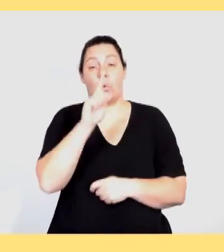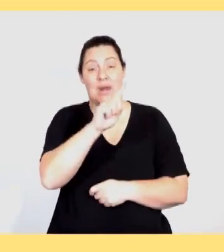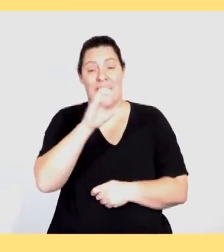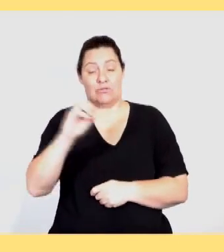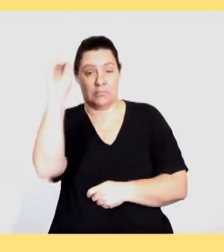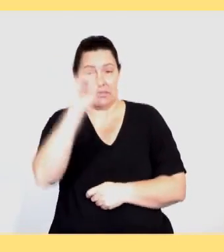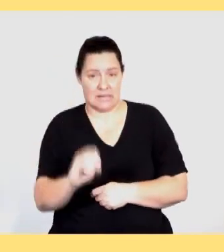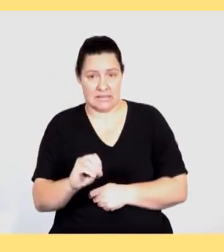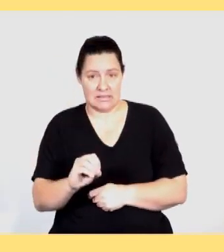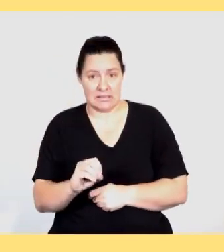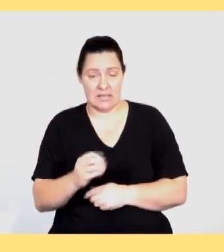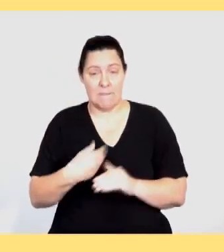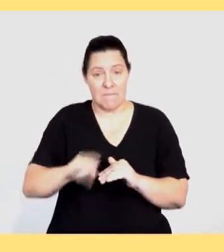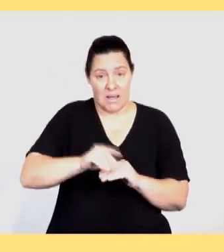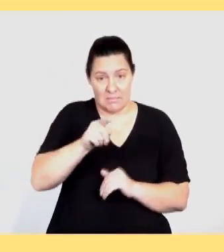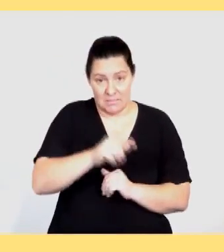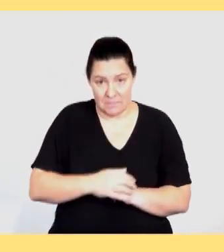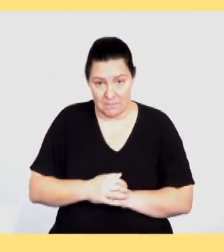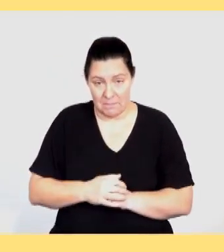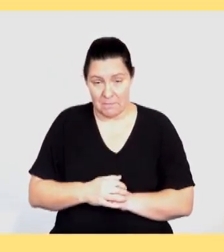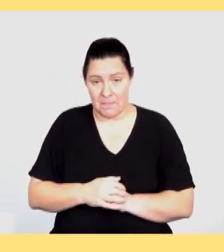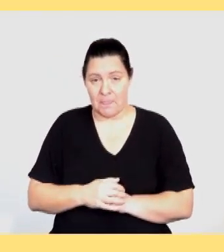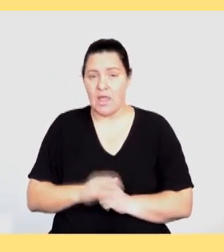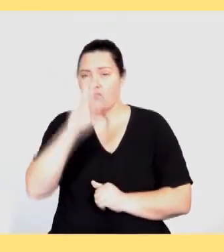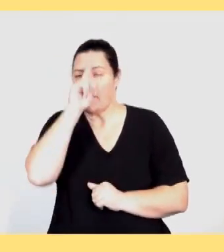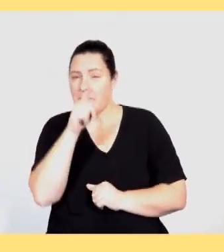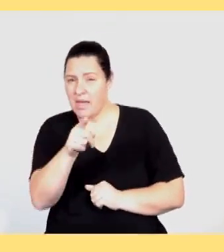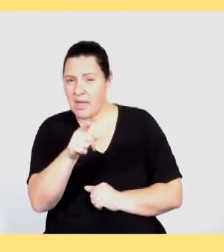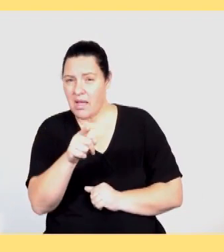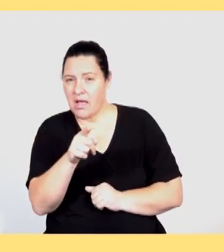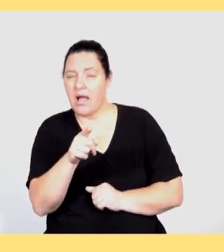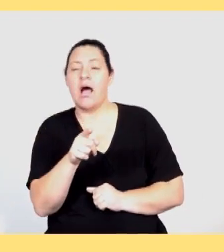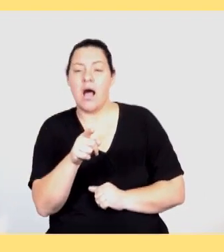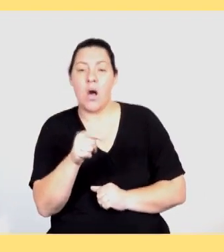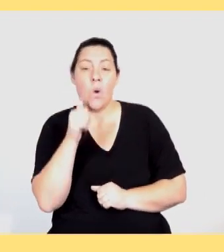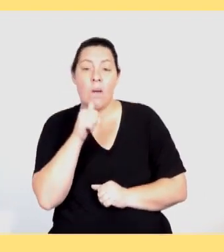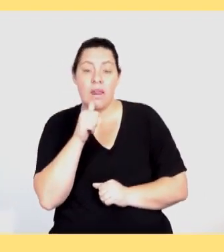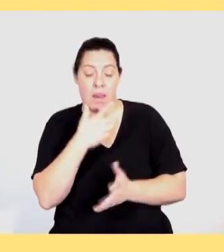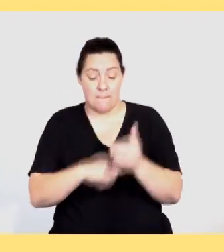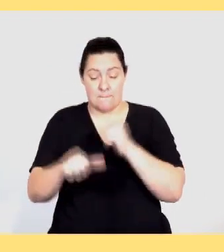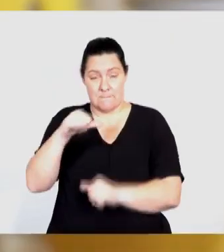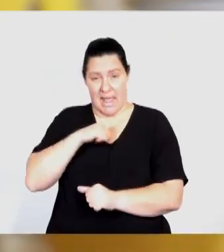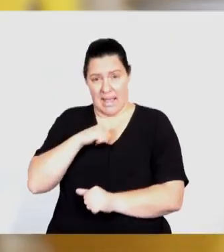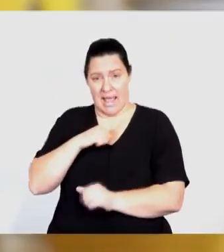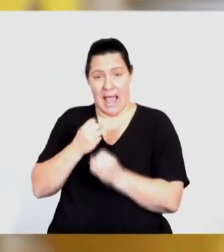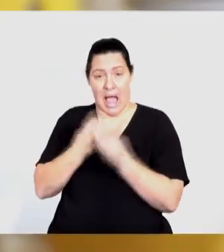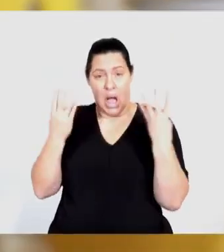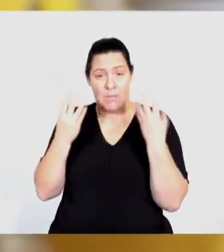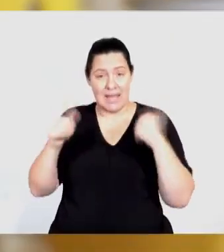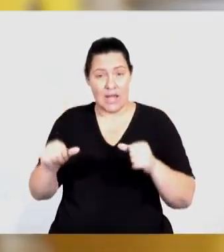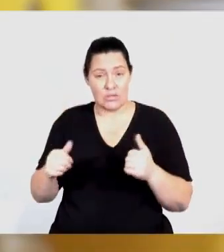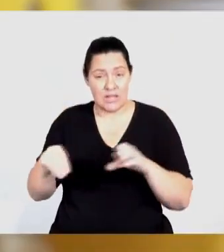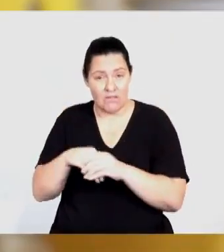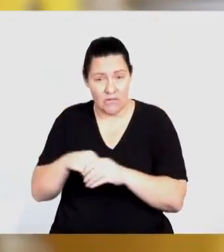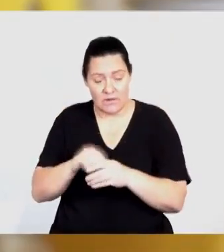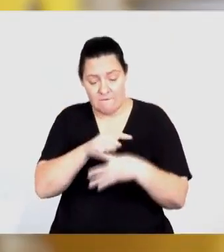at 100% markup. Remember the trick, when goods are returned, how many accounts